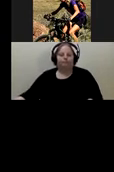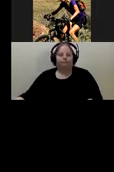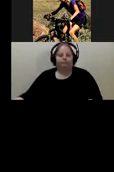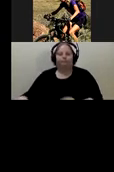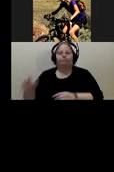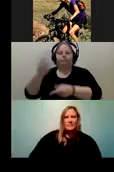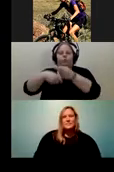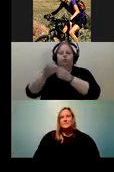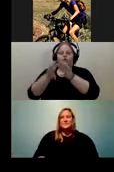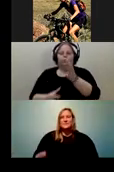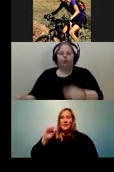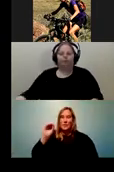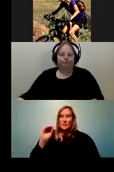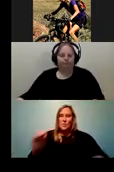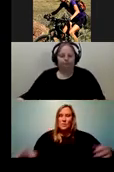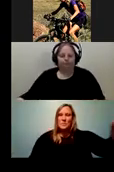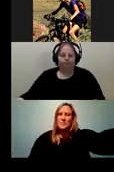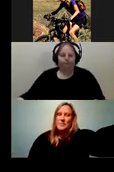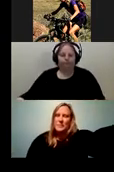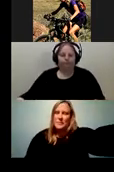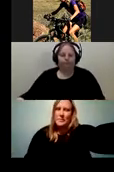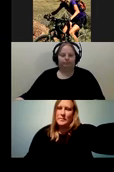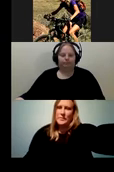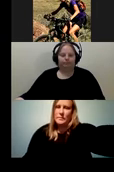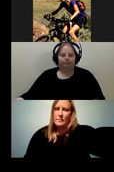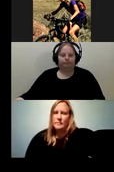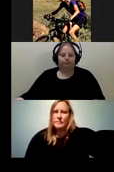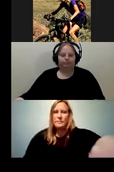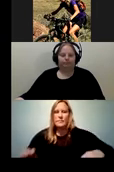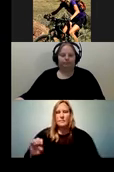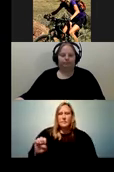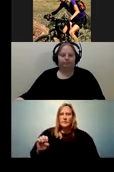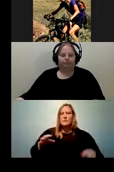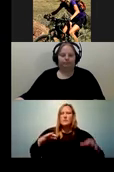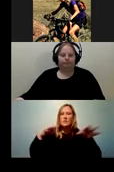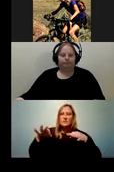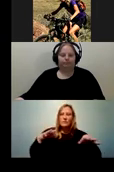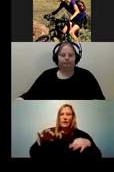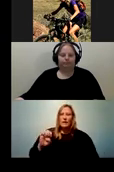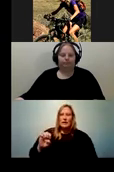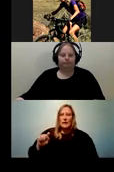So, all right. So ethics defined.